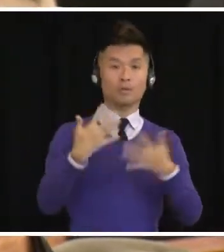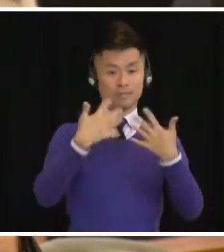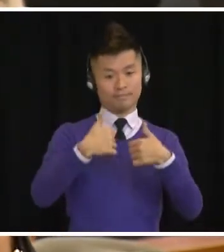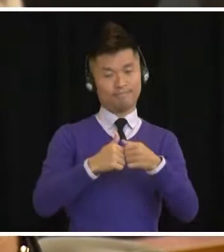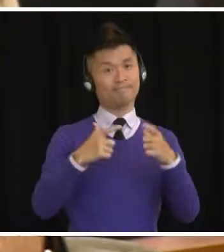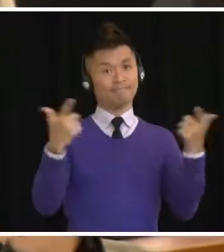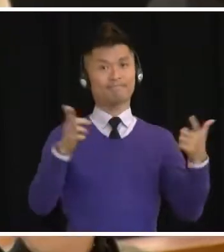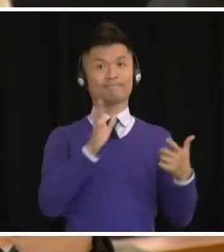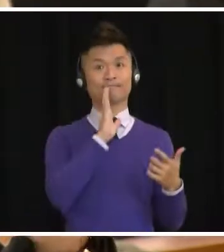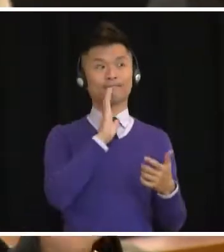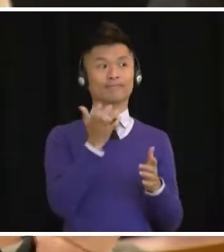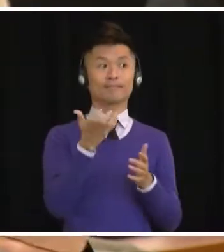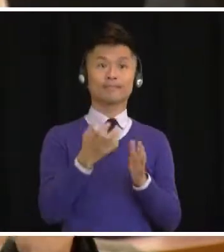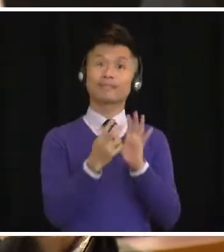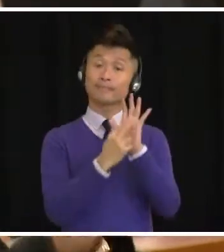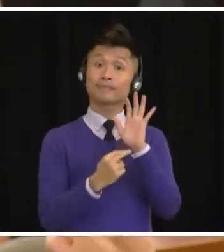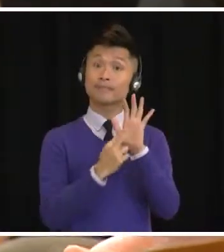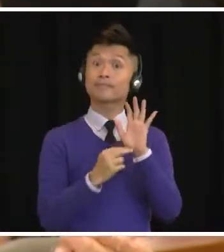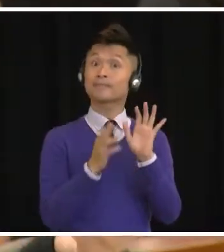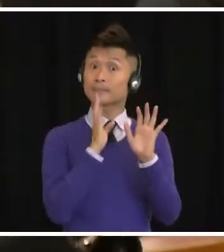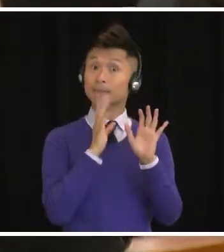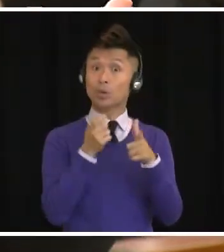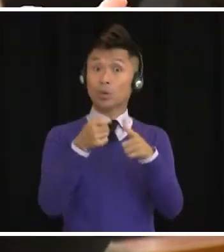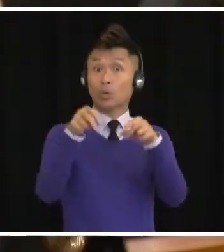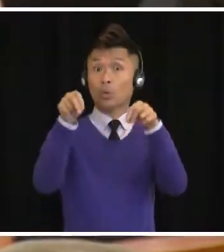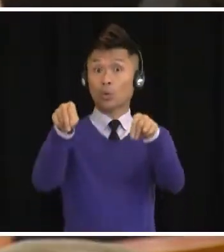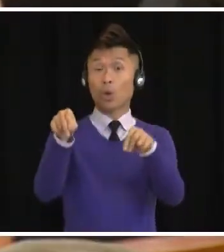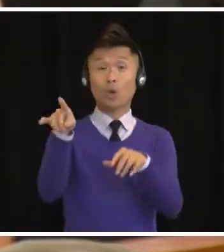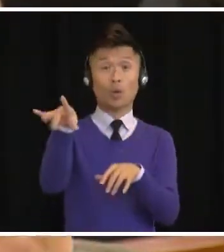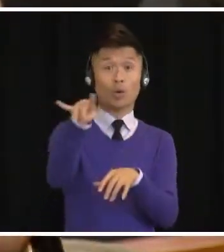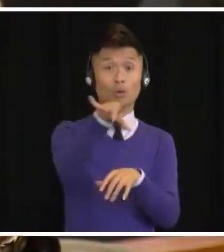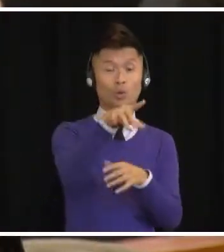there's a consensus amongst these three stakeholders, then